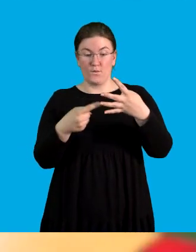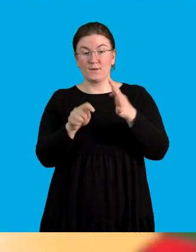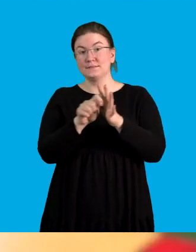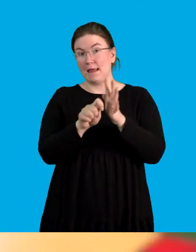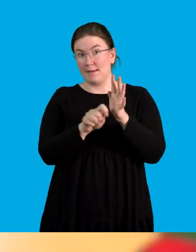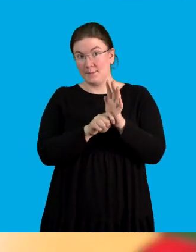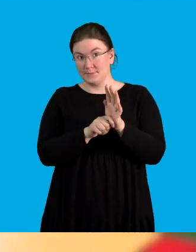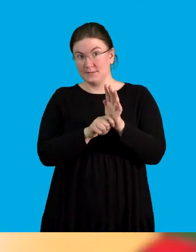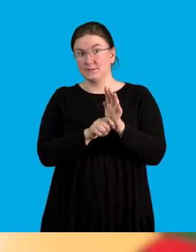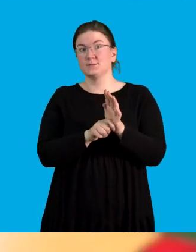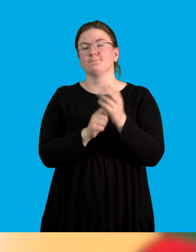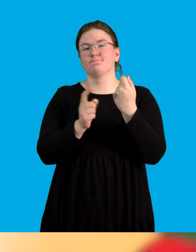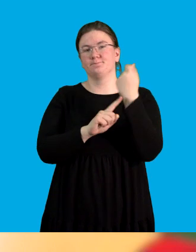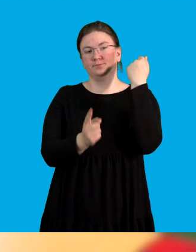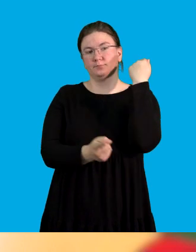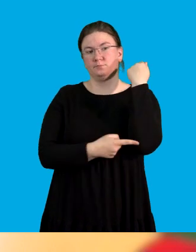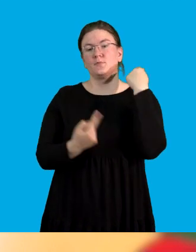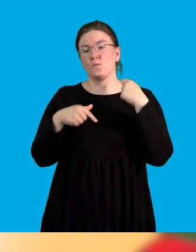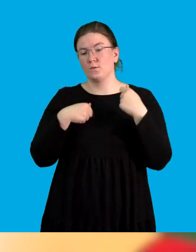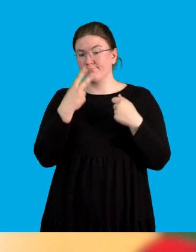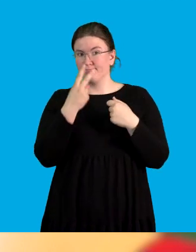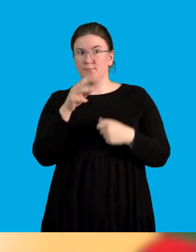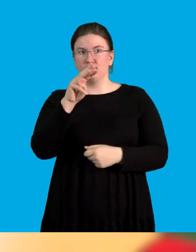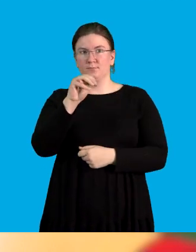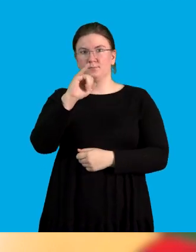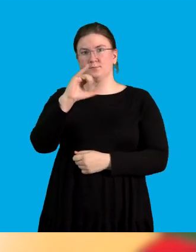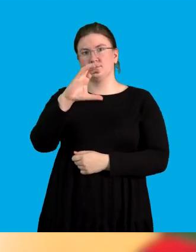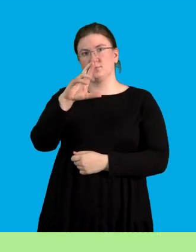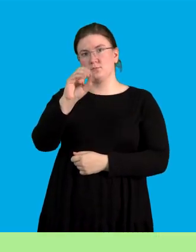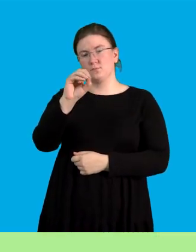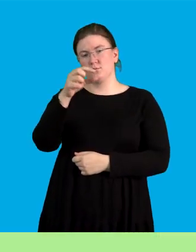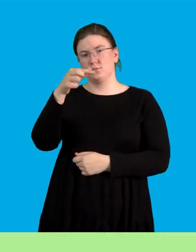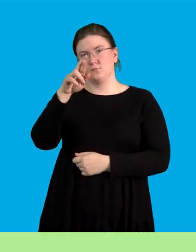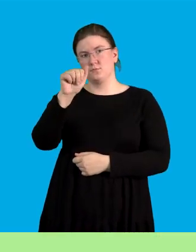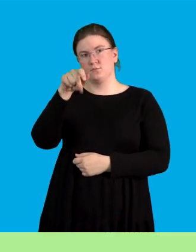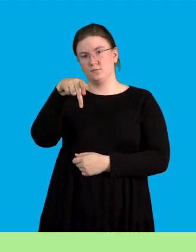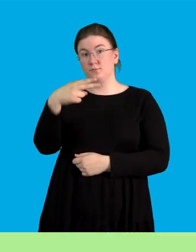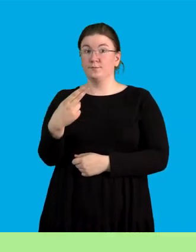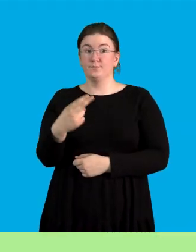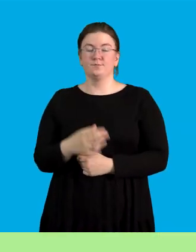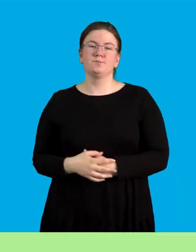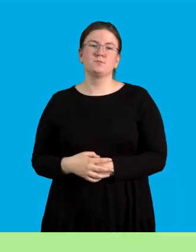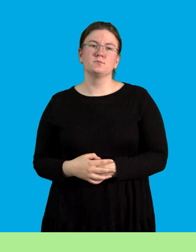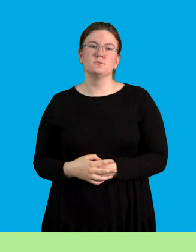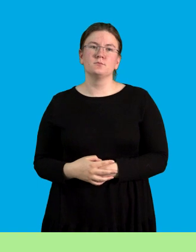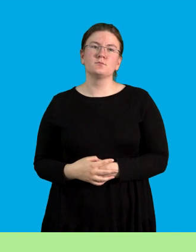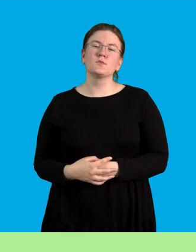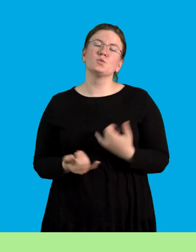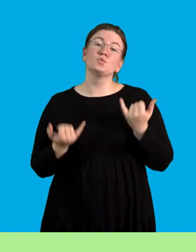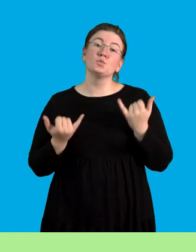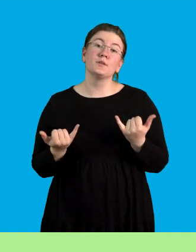and lastly, we are going to look at the micrograph. So for today's lesson, you